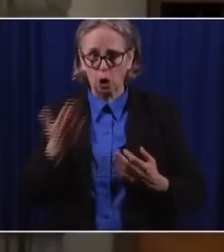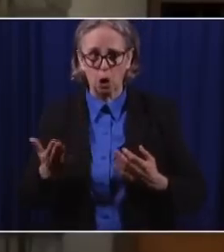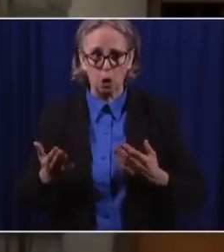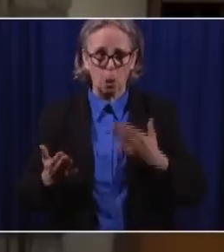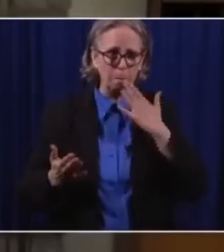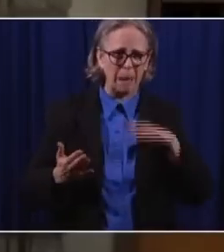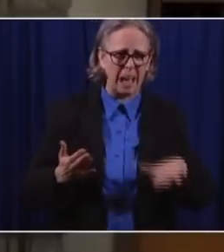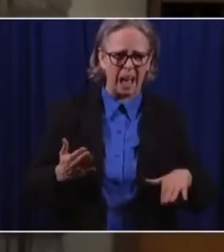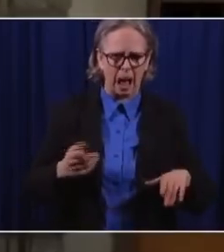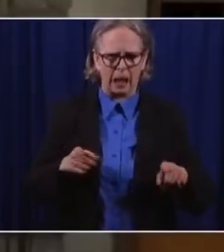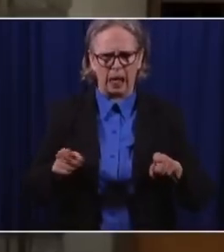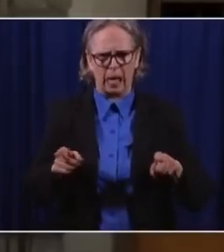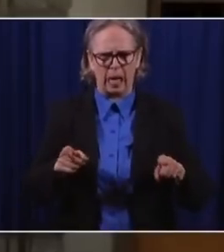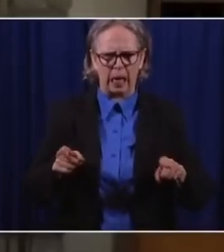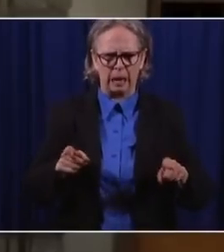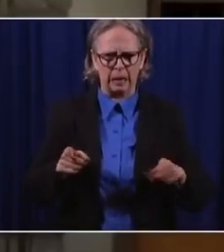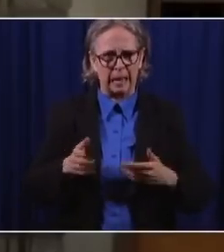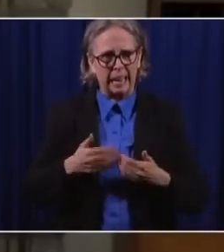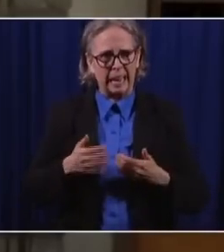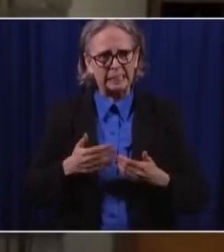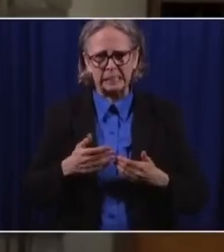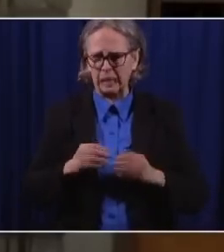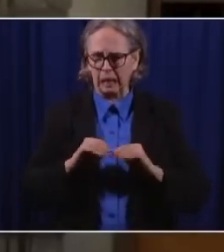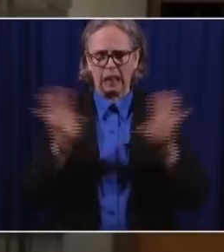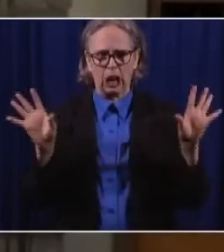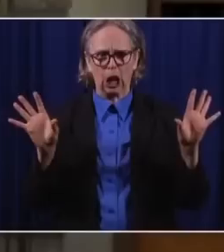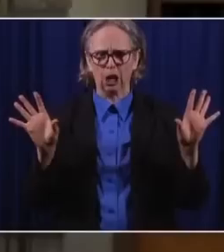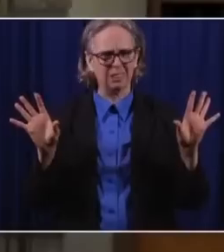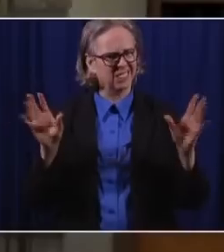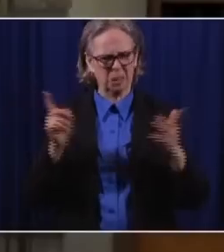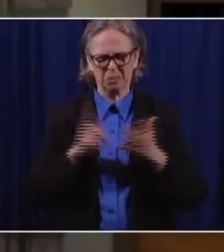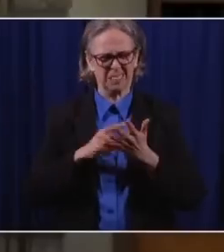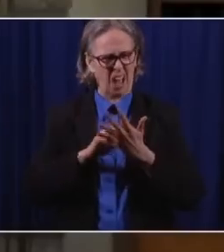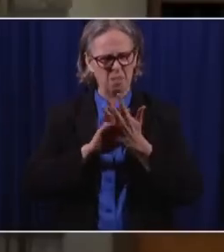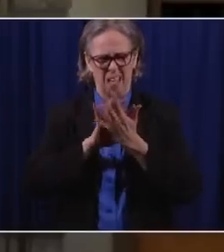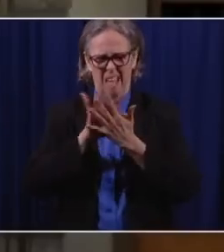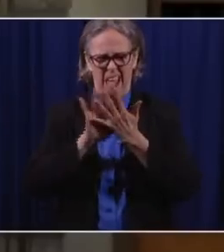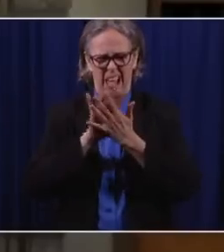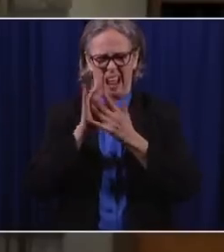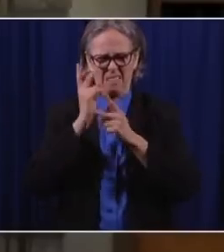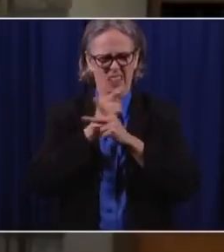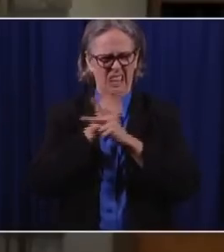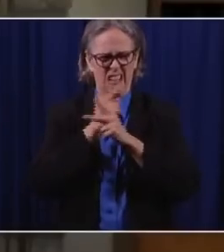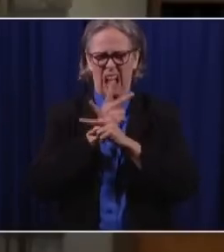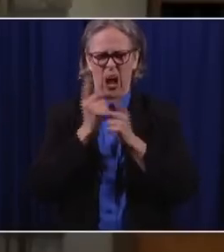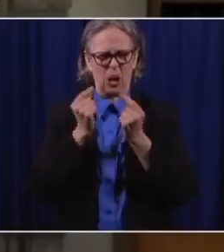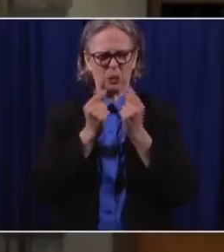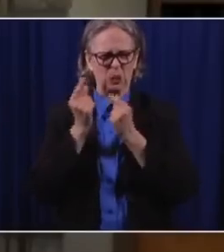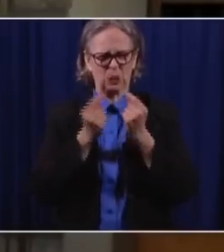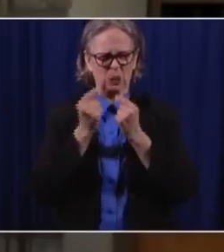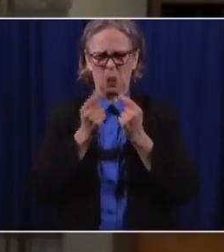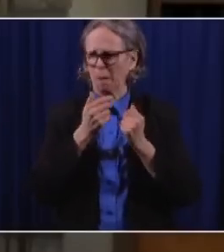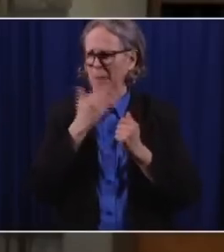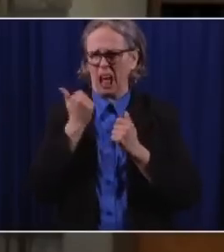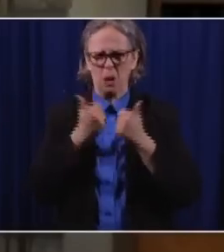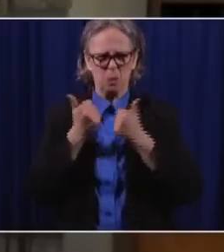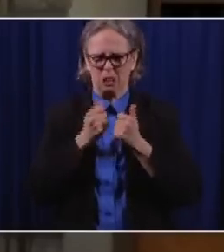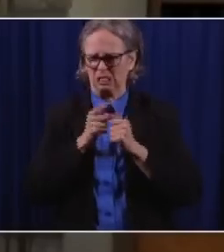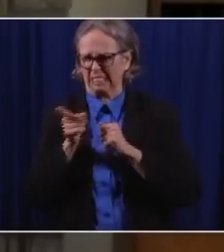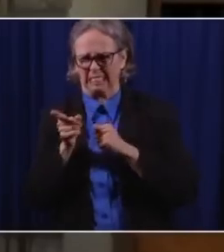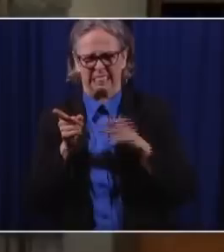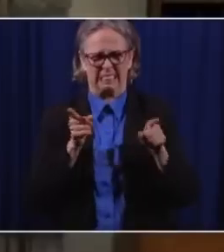figure out which is which. So, anytime you start shutting things down, I'm not saying I won't do